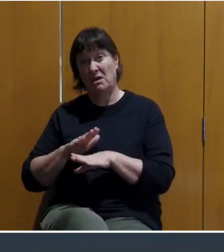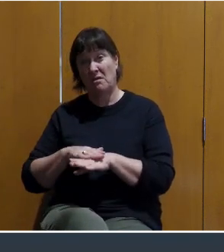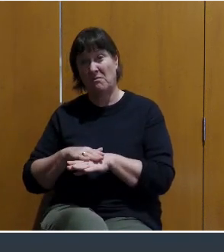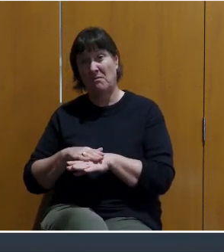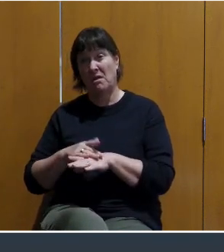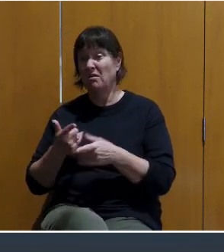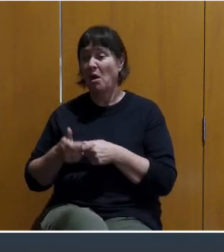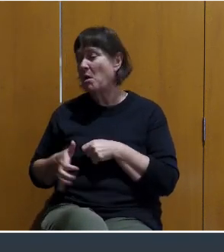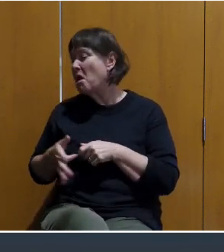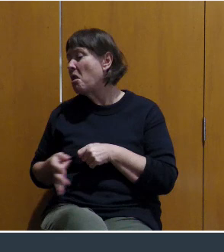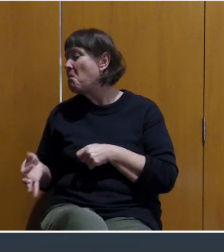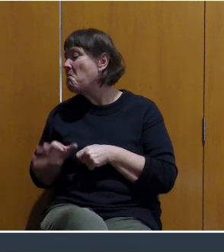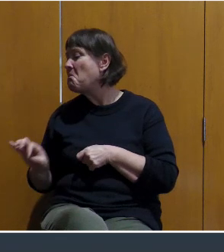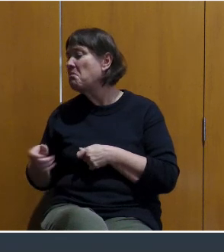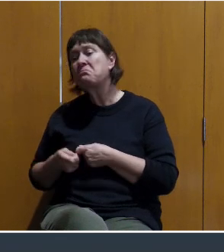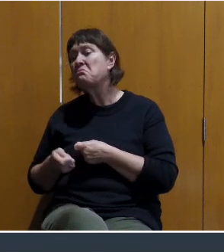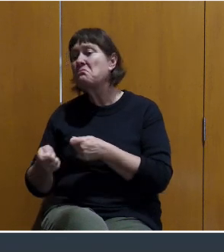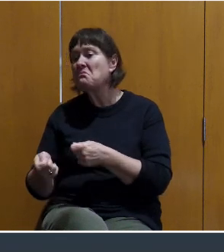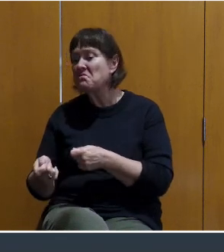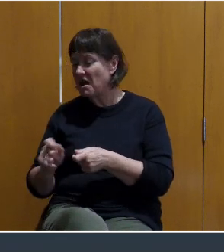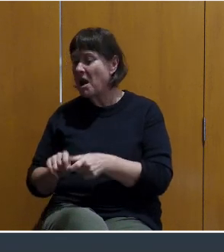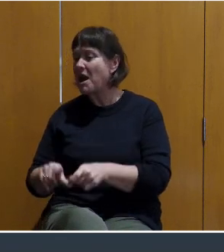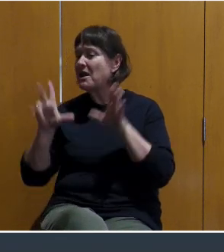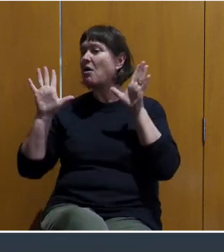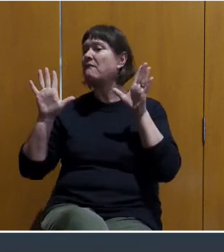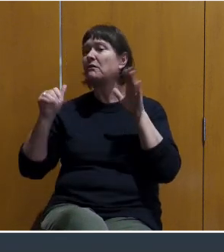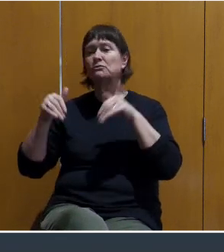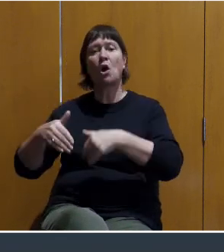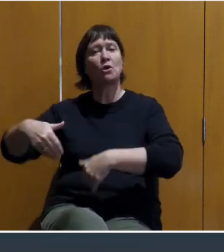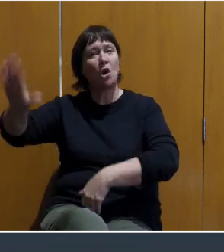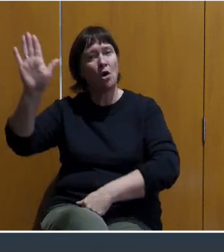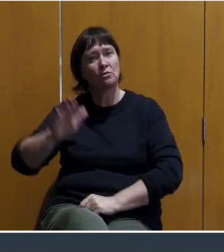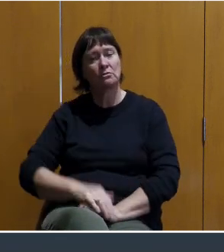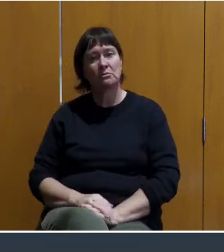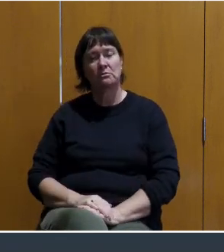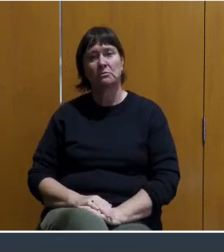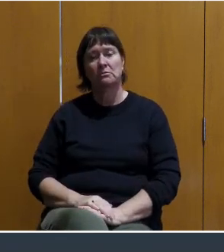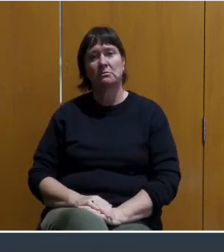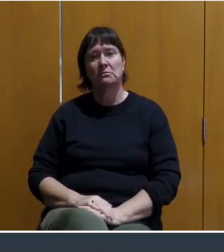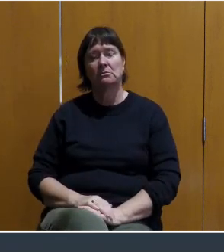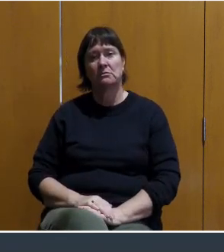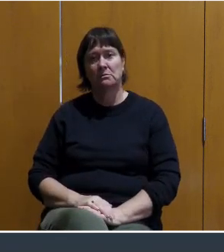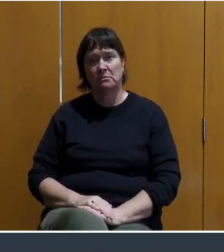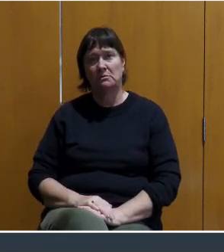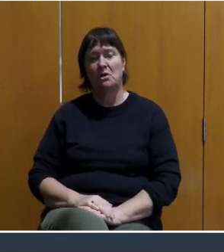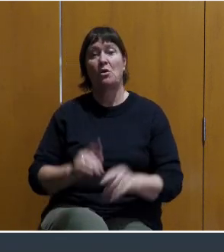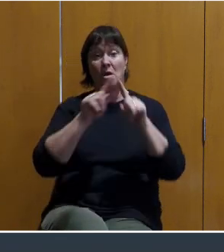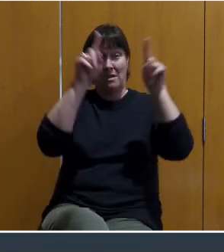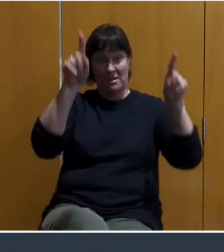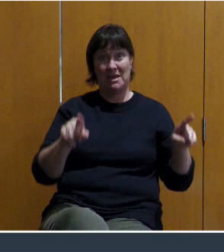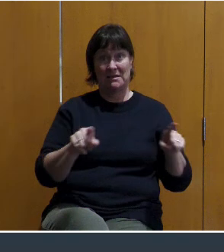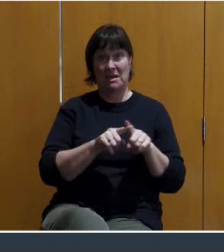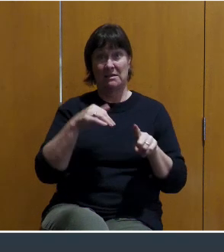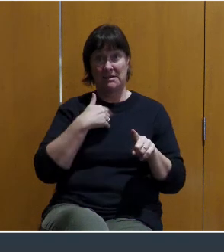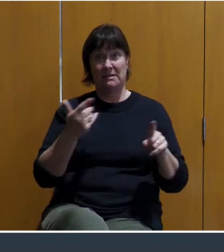leash, even though they walk right past the signs. So the current signs we already agree collectively could do with